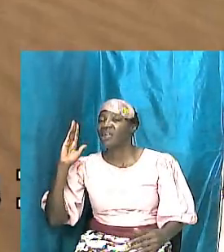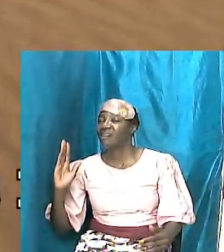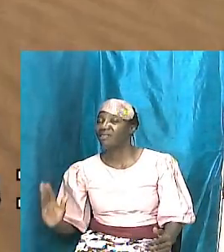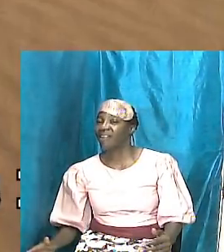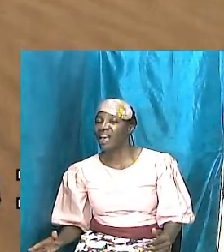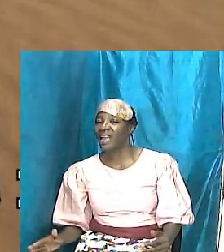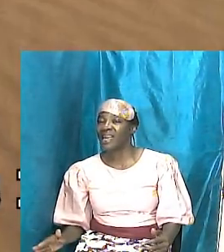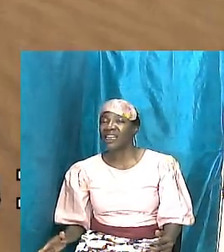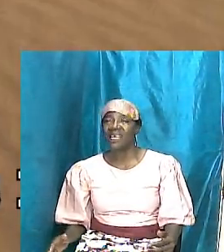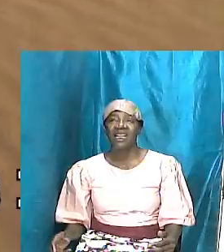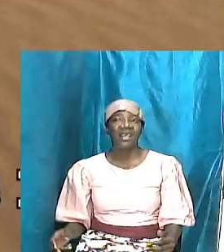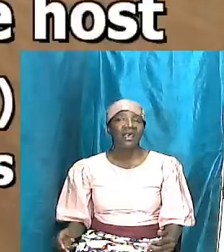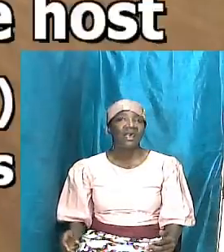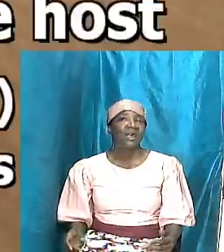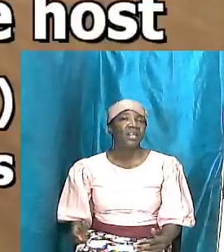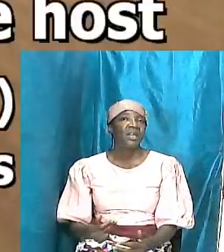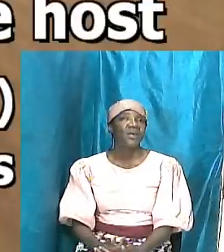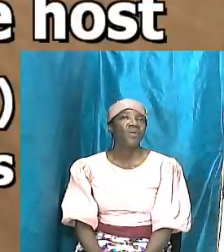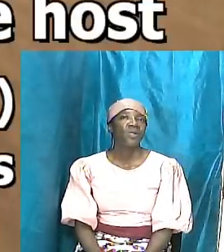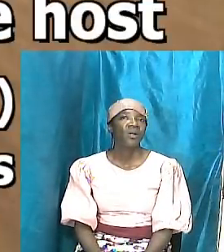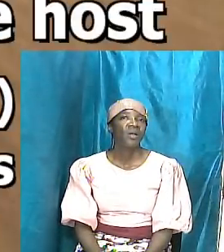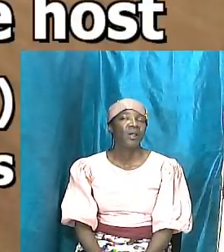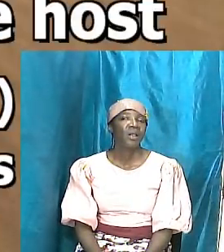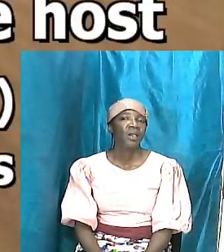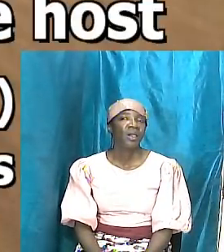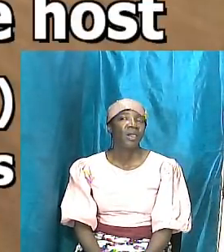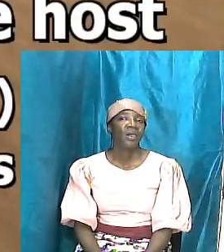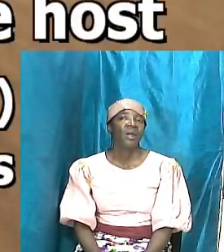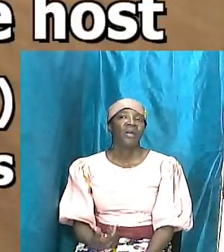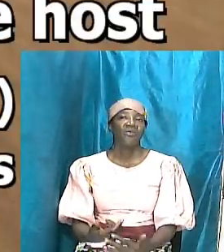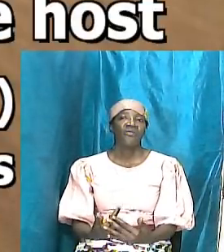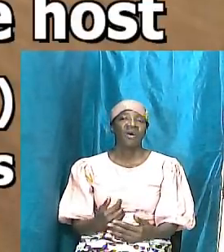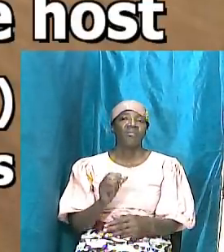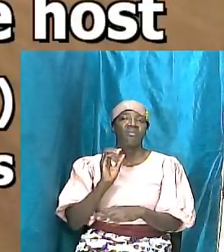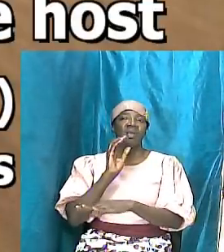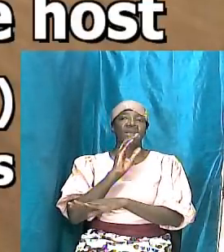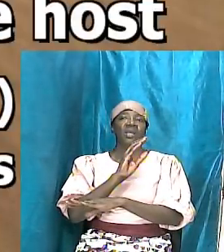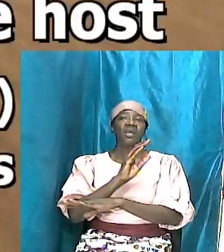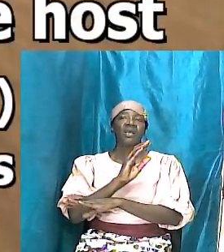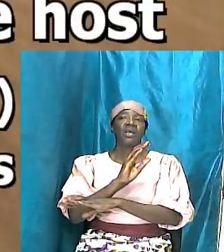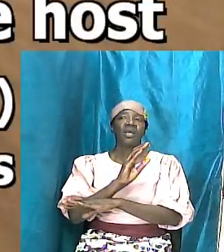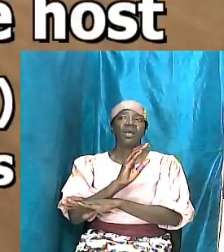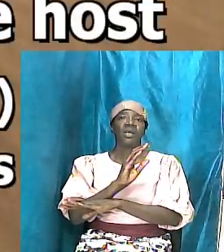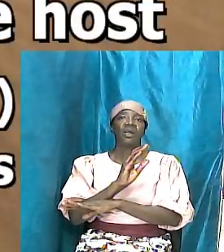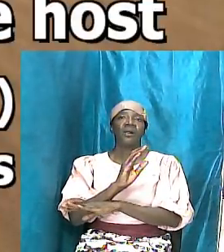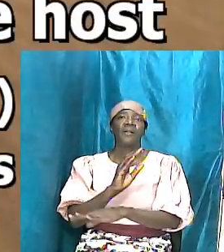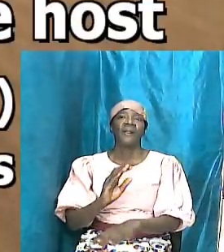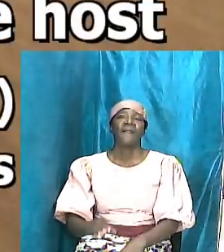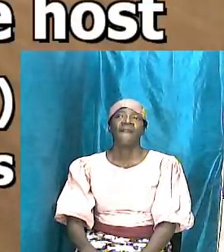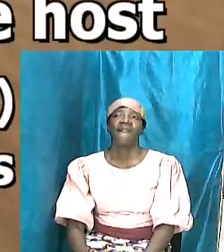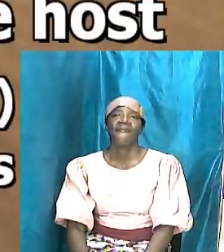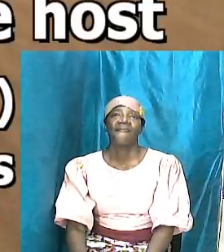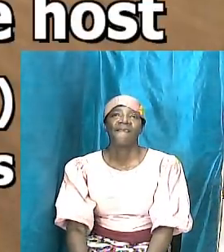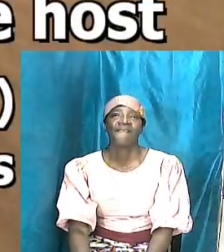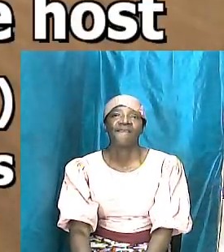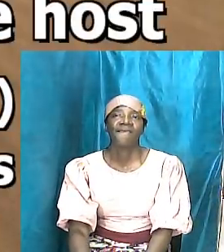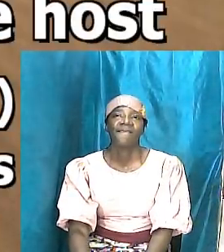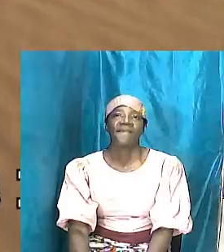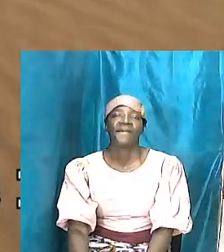listen to what happened now. So right from evening time, verse 23. Right from evening